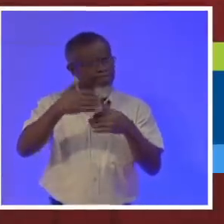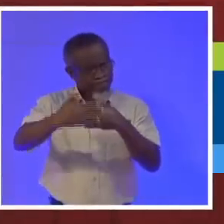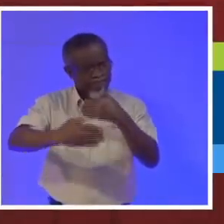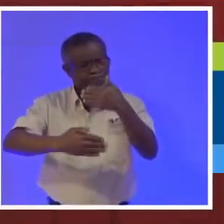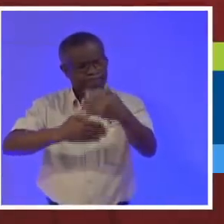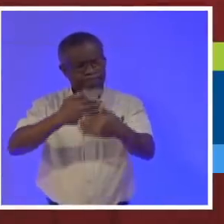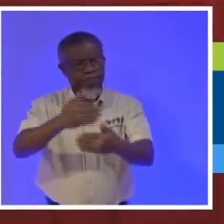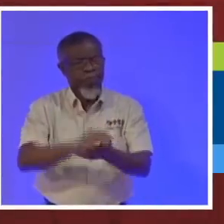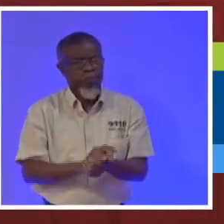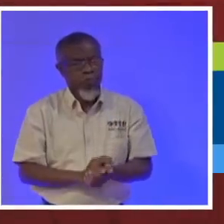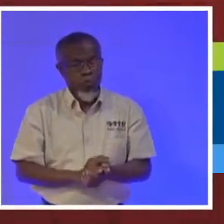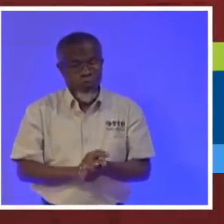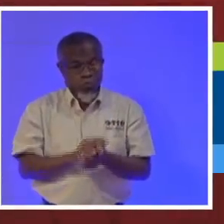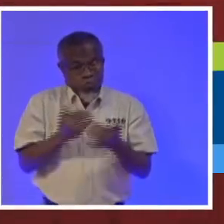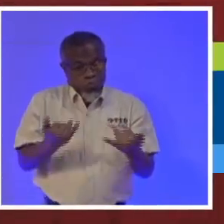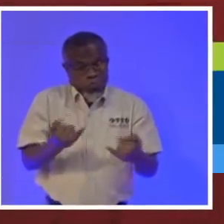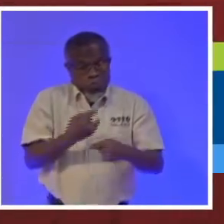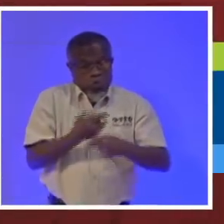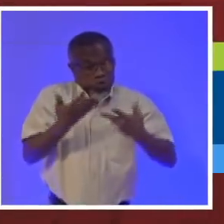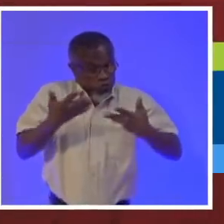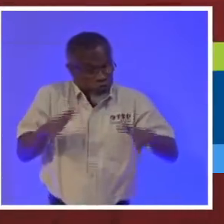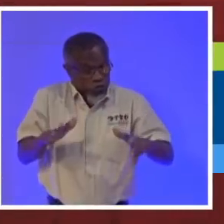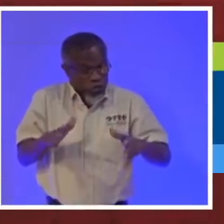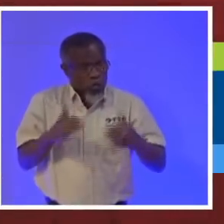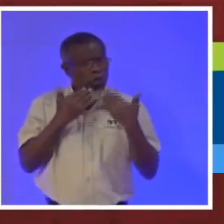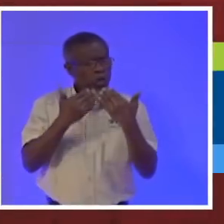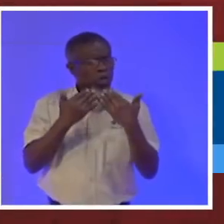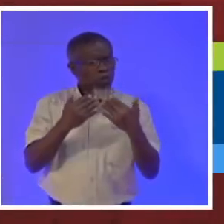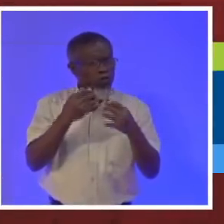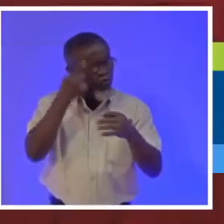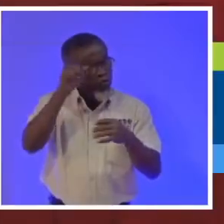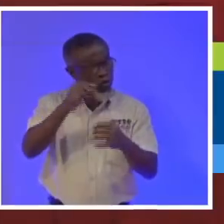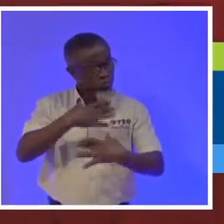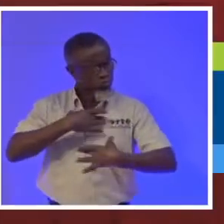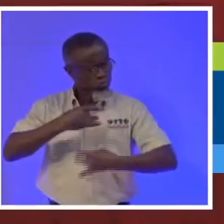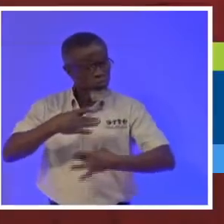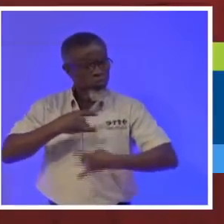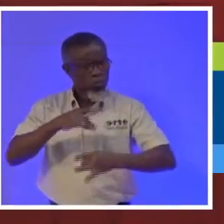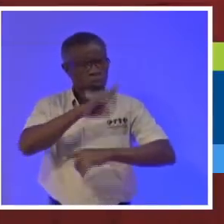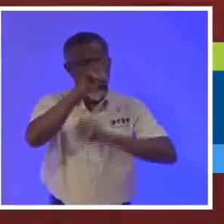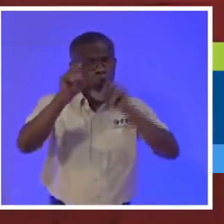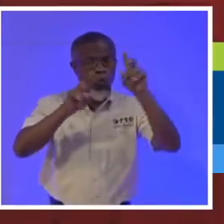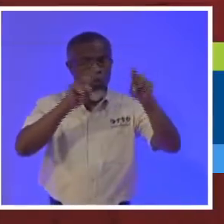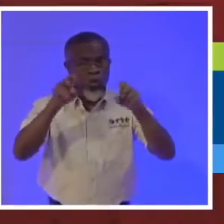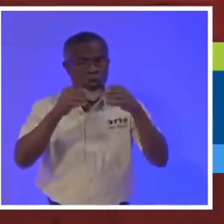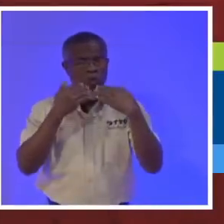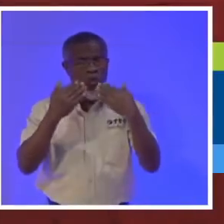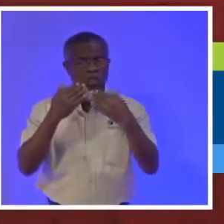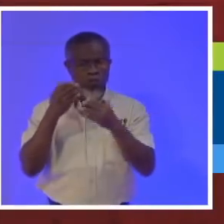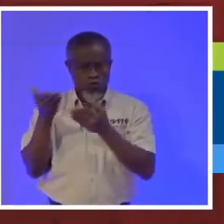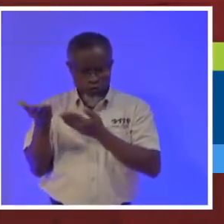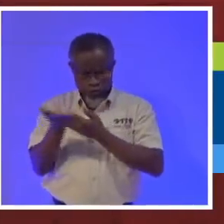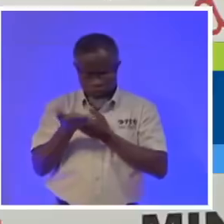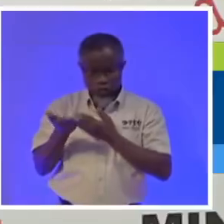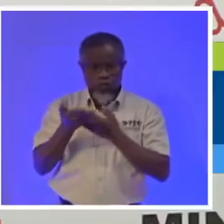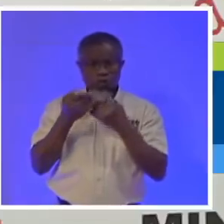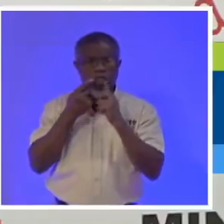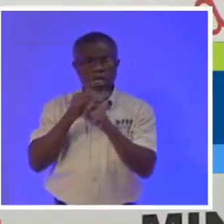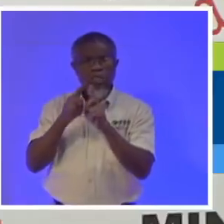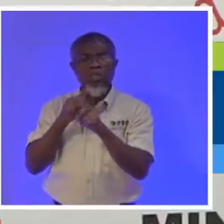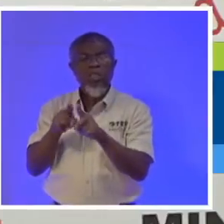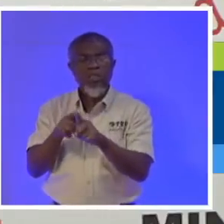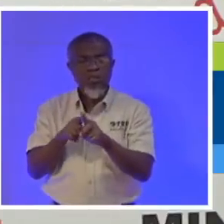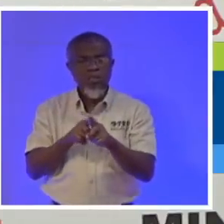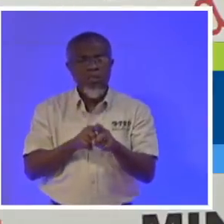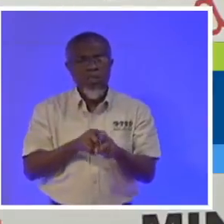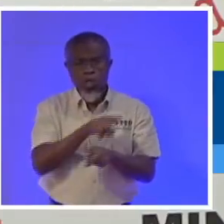segment. We thank the media for their engaging questions, our panelists for their responses, and you, our viewing and listening public,